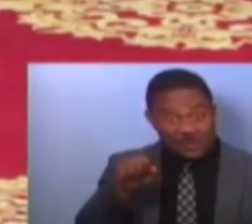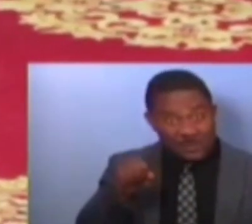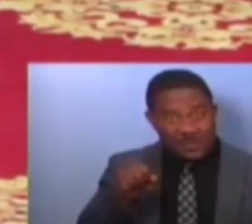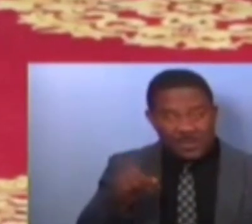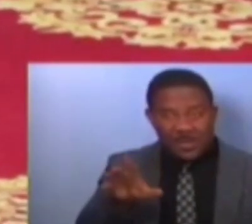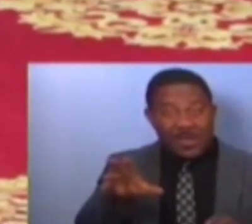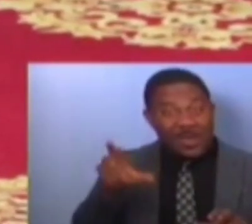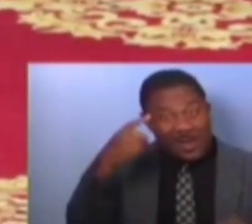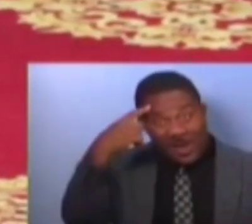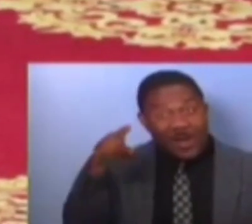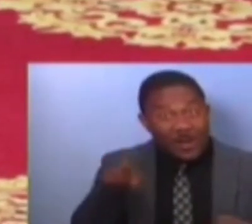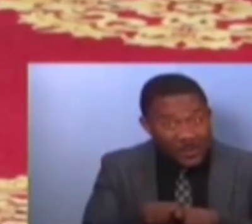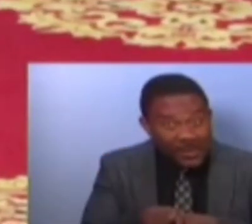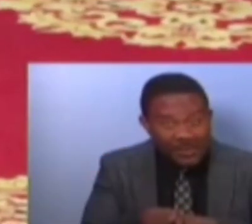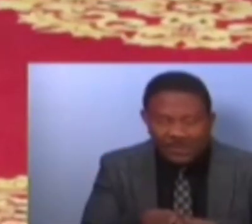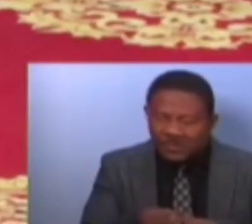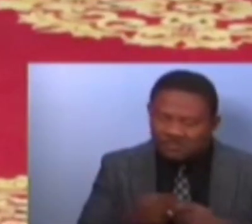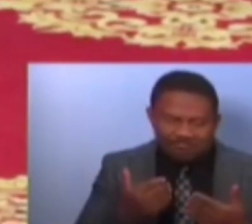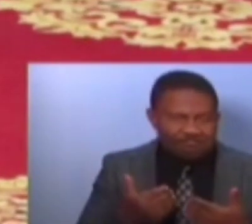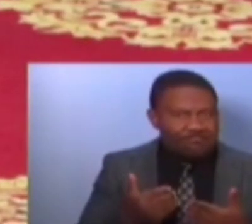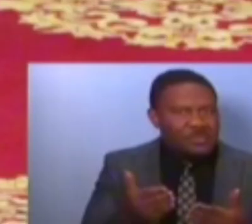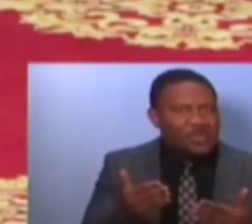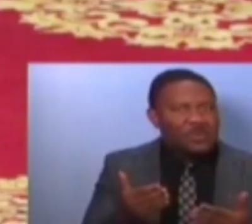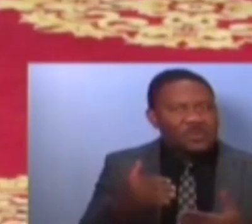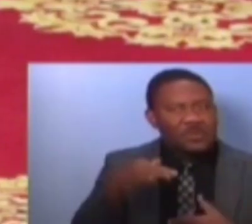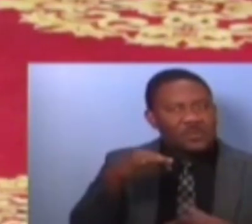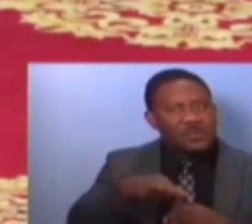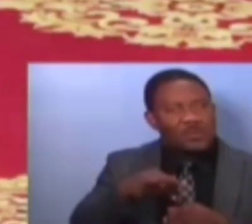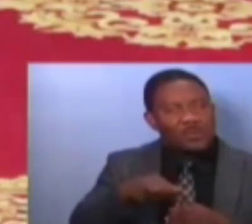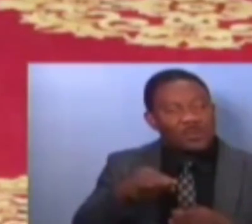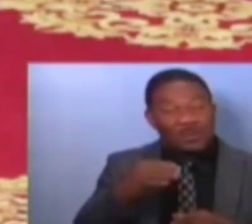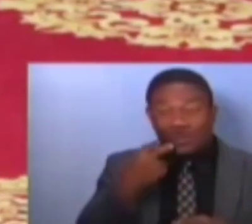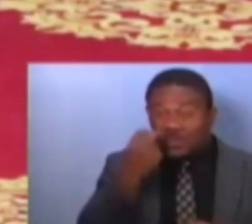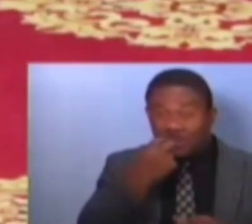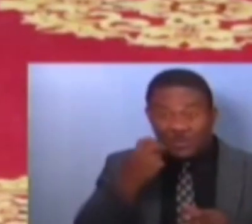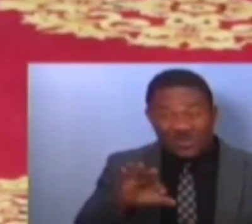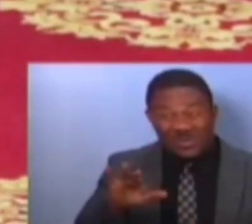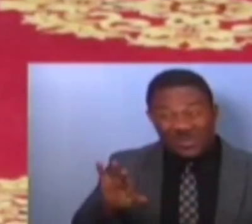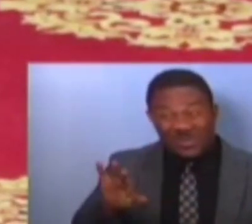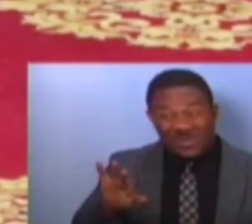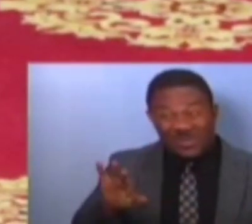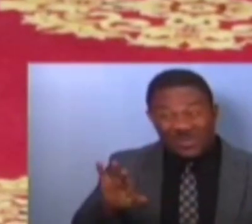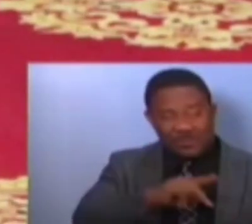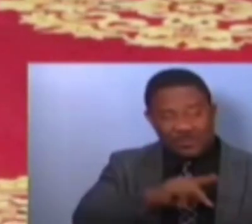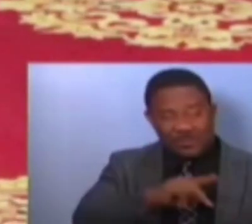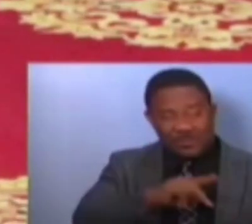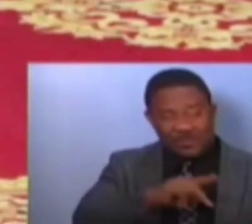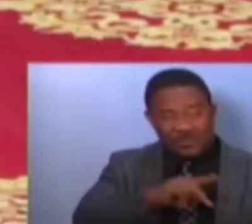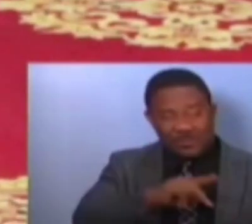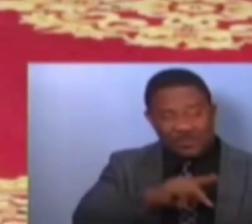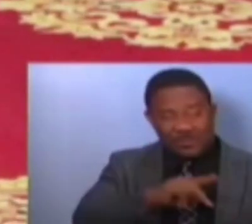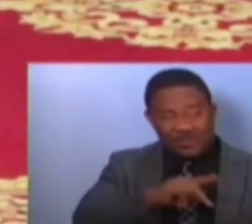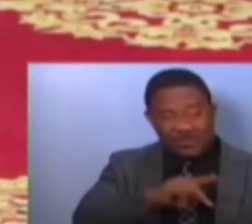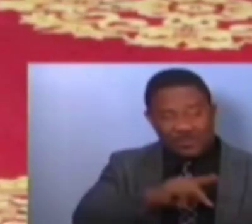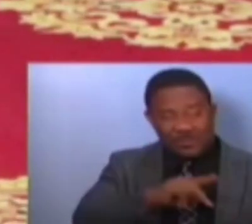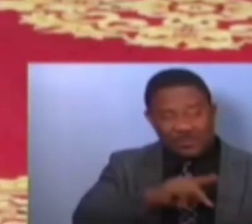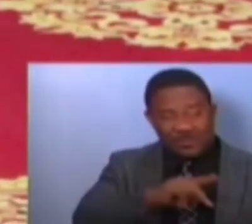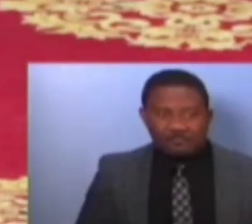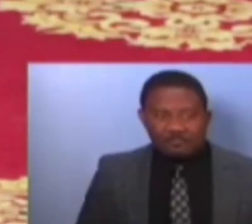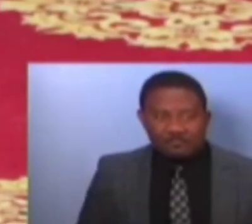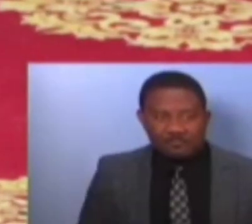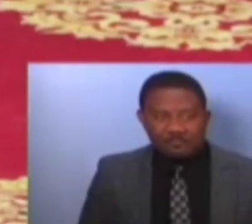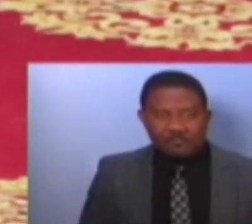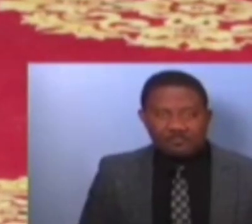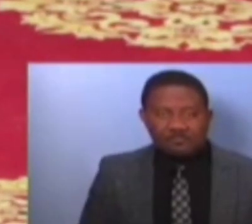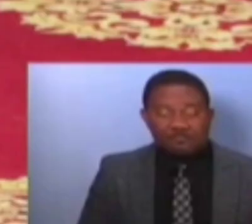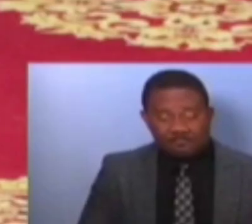consent to be nominated to be elected as the Speaker of the 9th Parliament of the 4th Republic. Your cooperation is